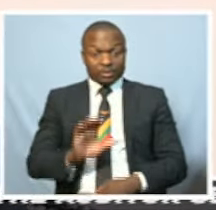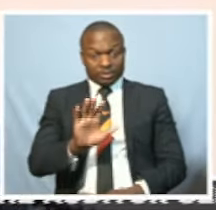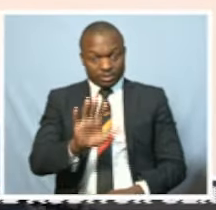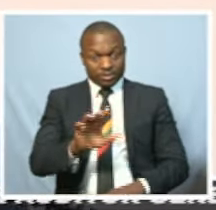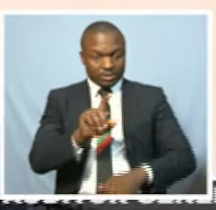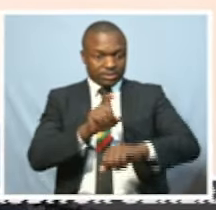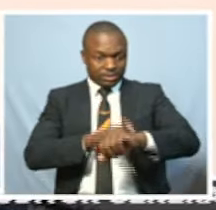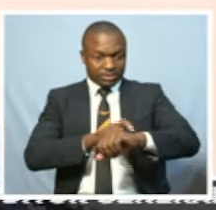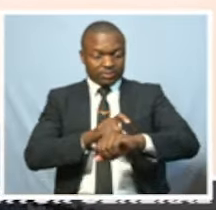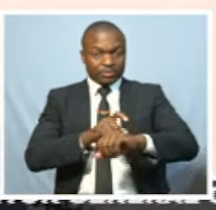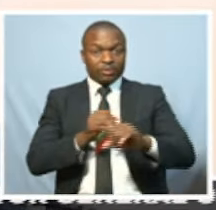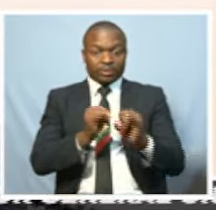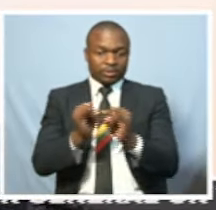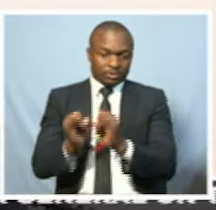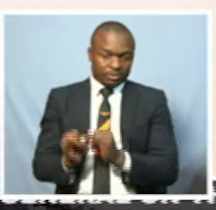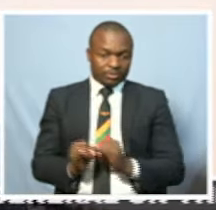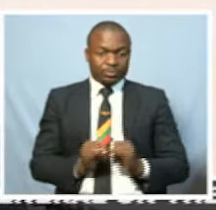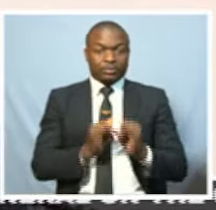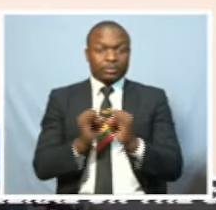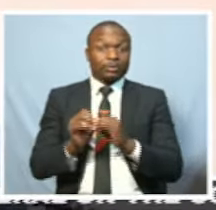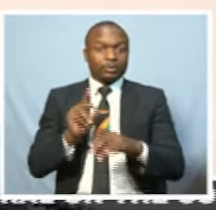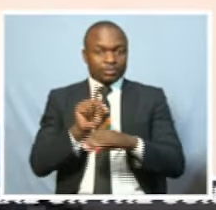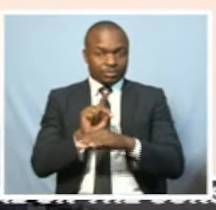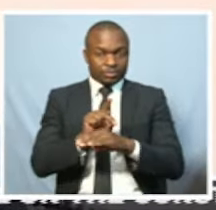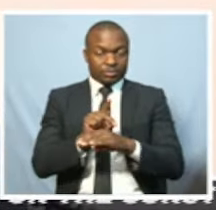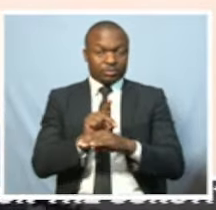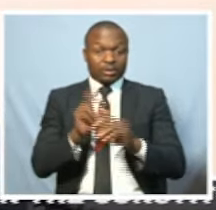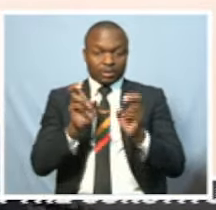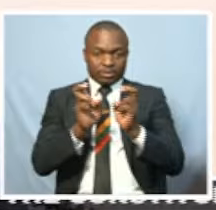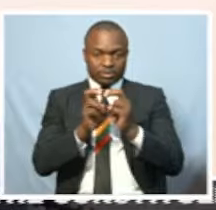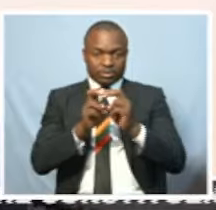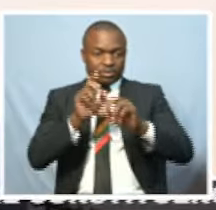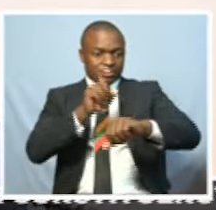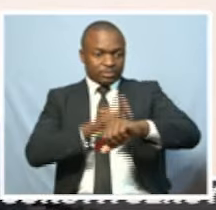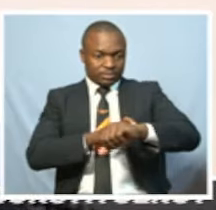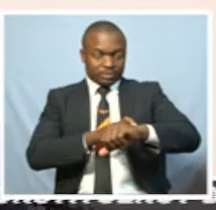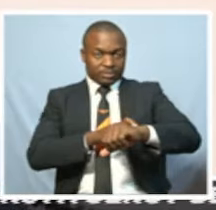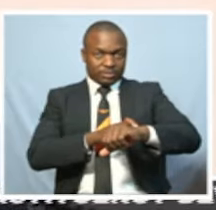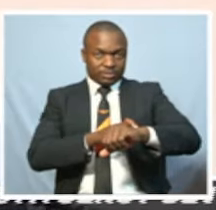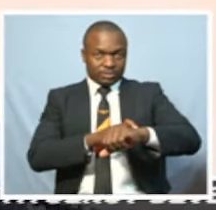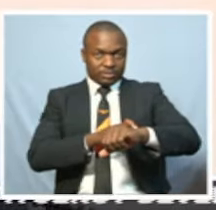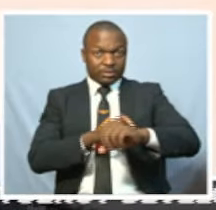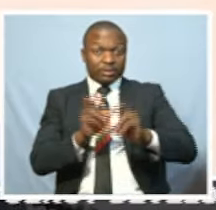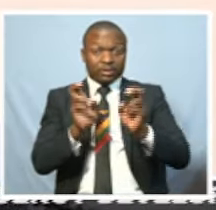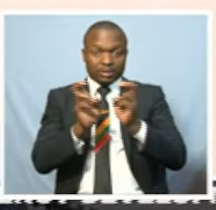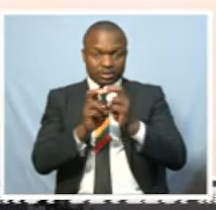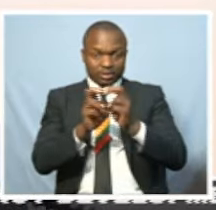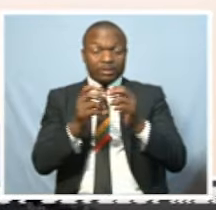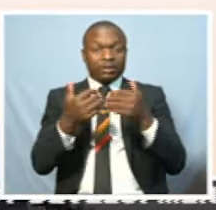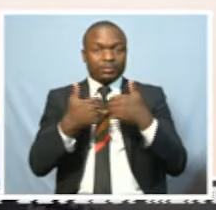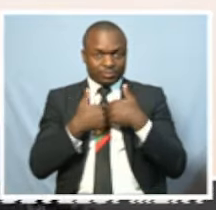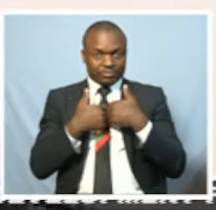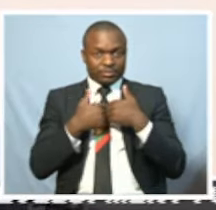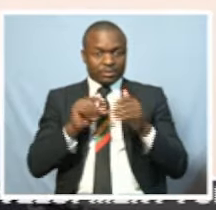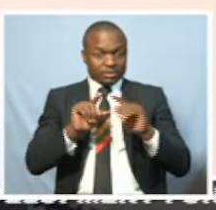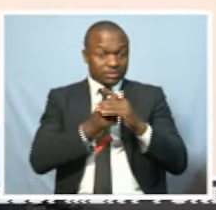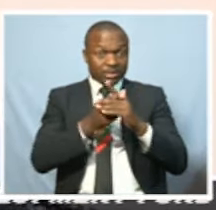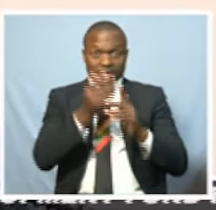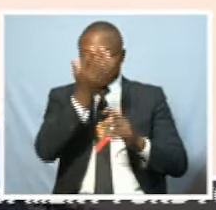time frame for implementation of that project, which is the contract period. And the contract has got a start